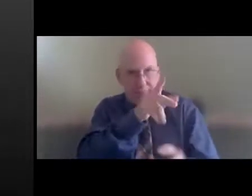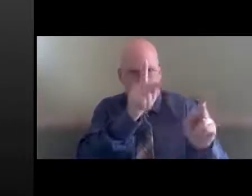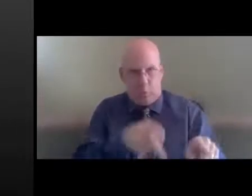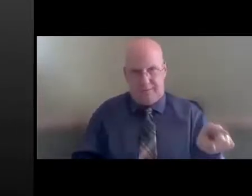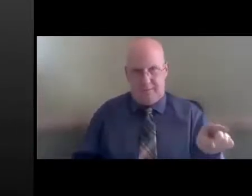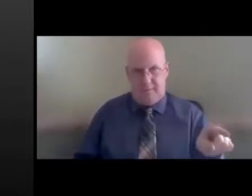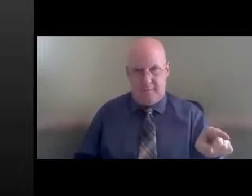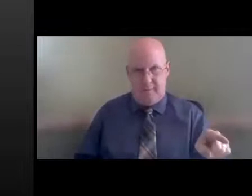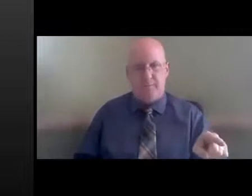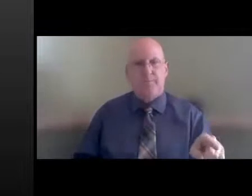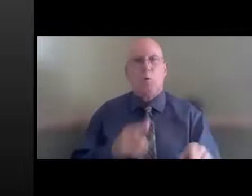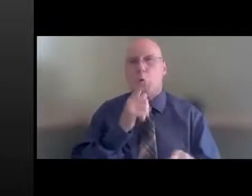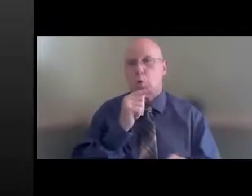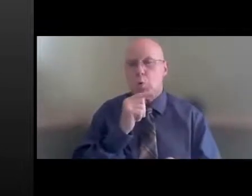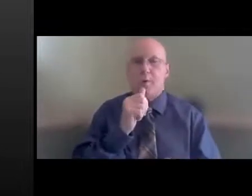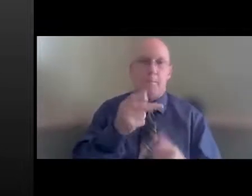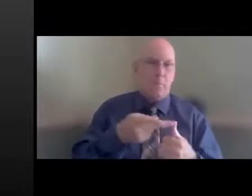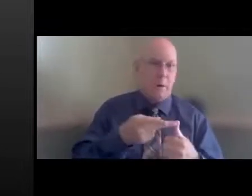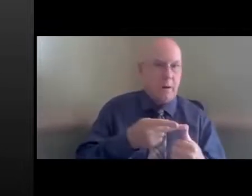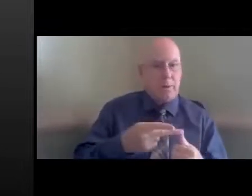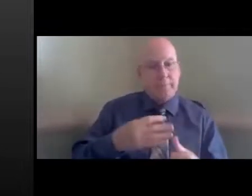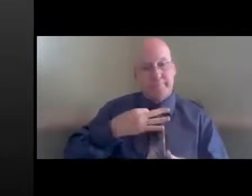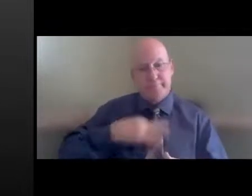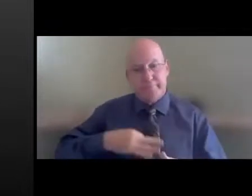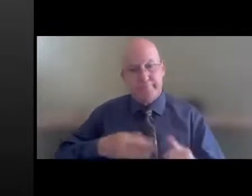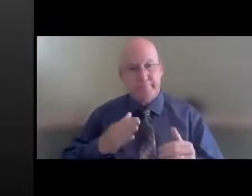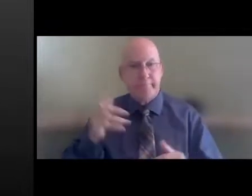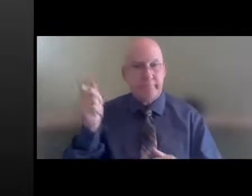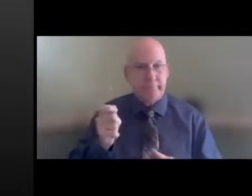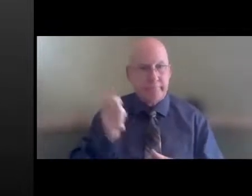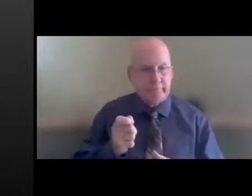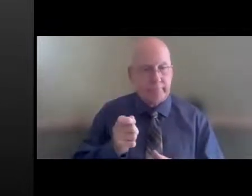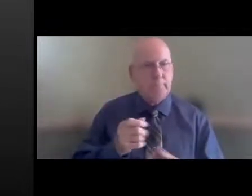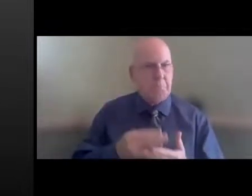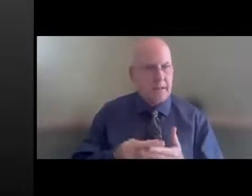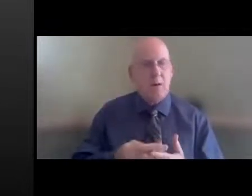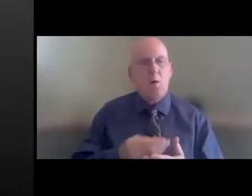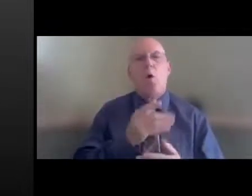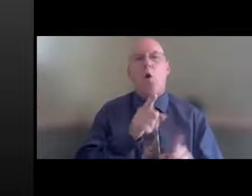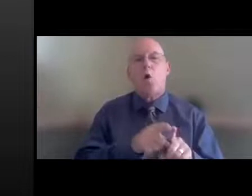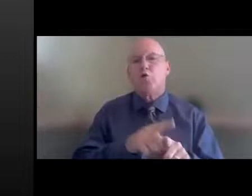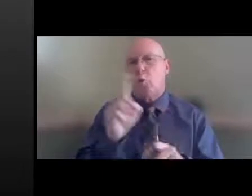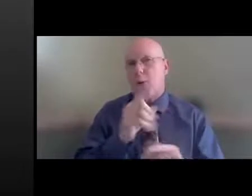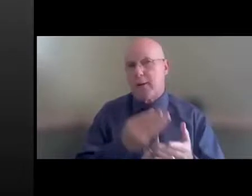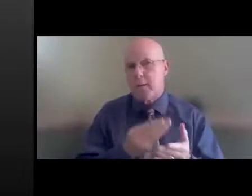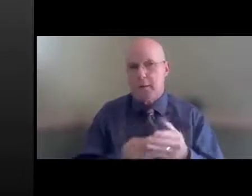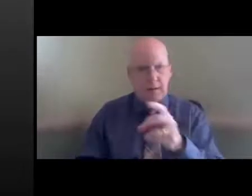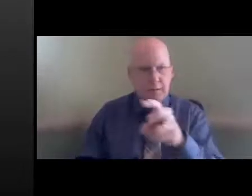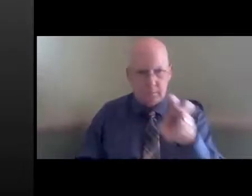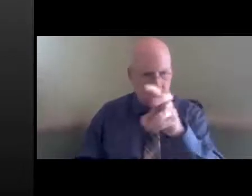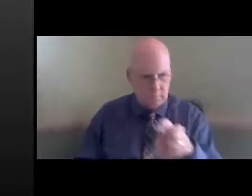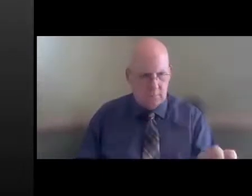going to have who the primary beneficiary is. It's also going to have where those funds go if